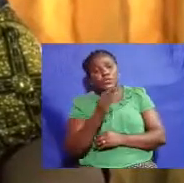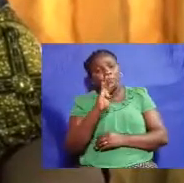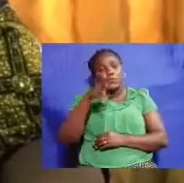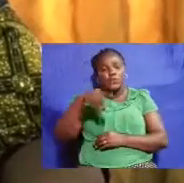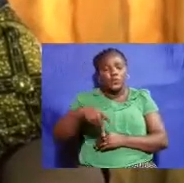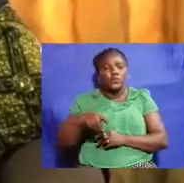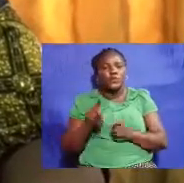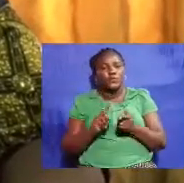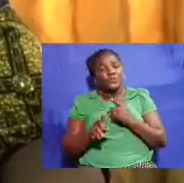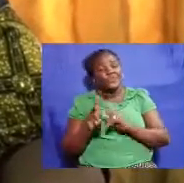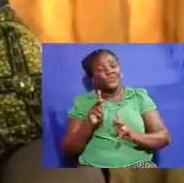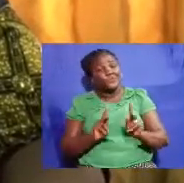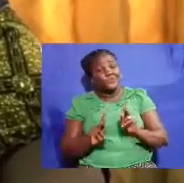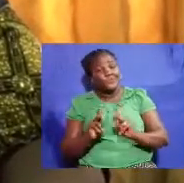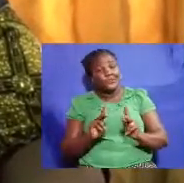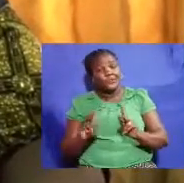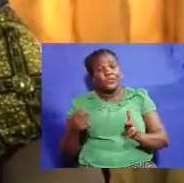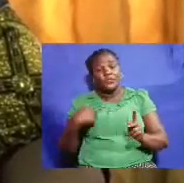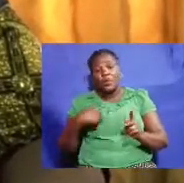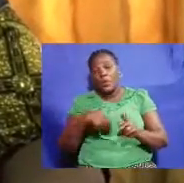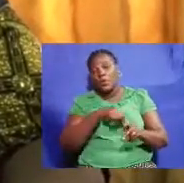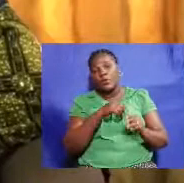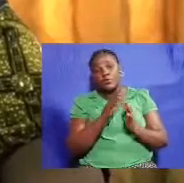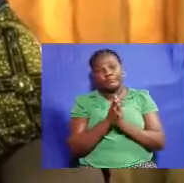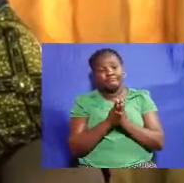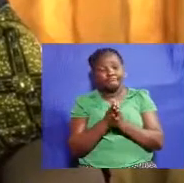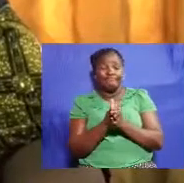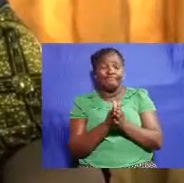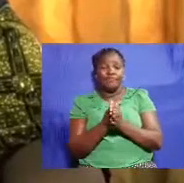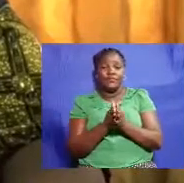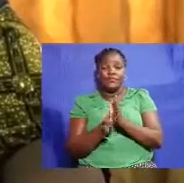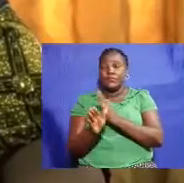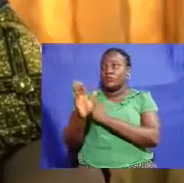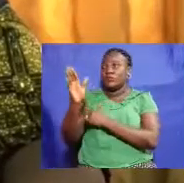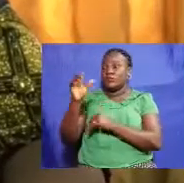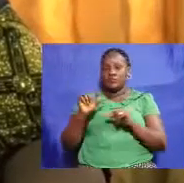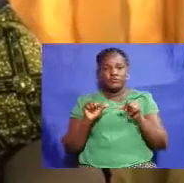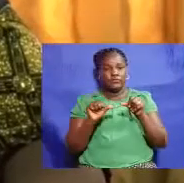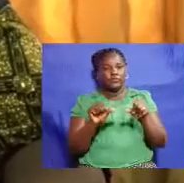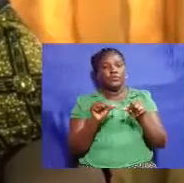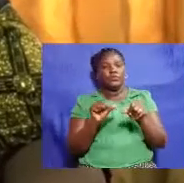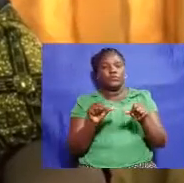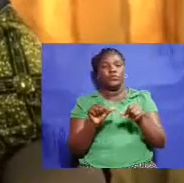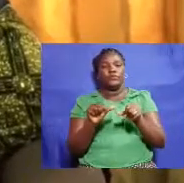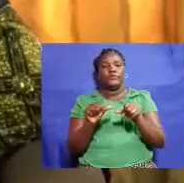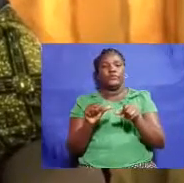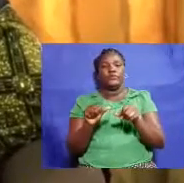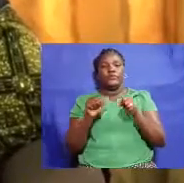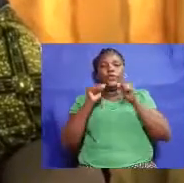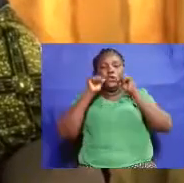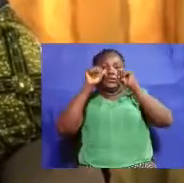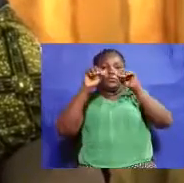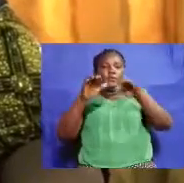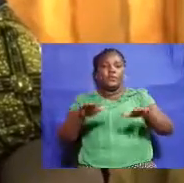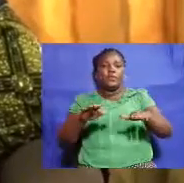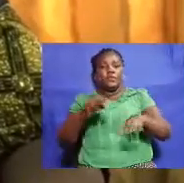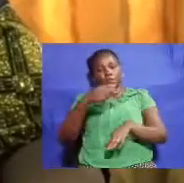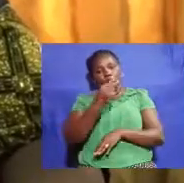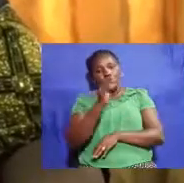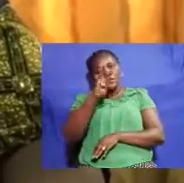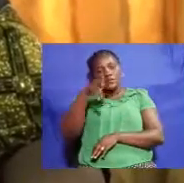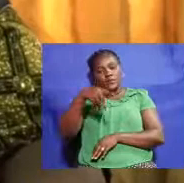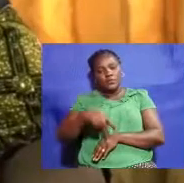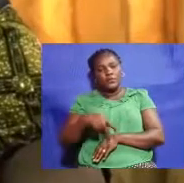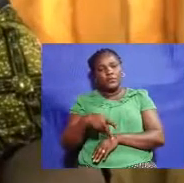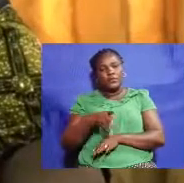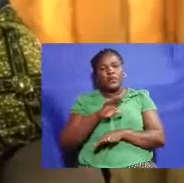to people. We wish to say that God will continue to strengthen and bless H4P. And